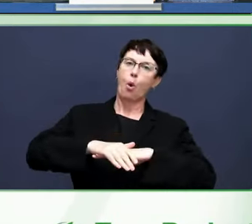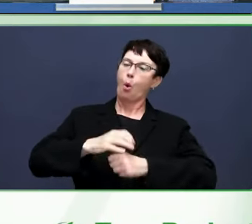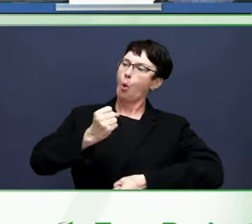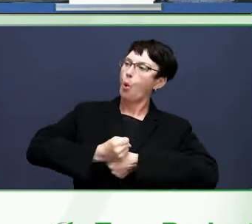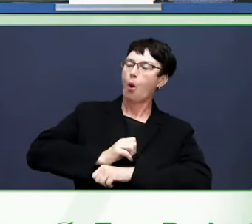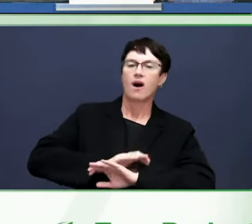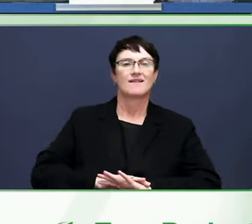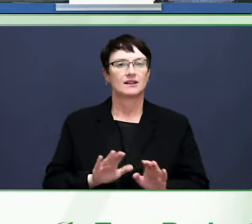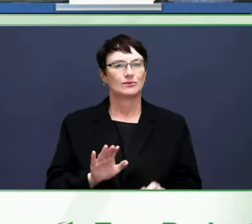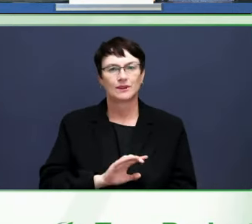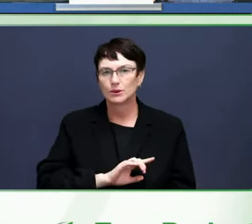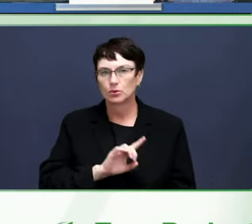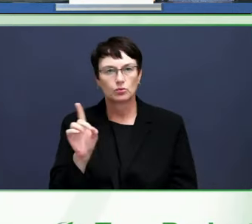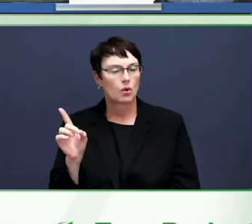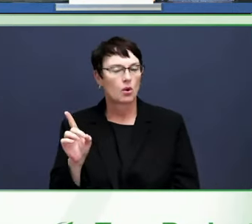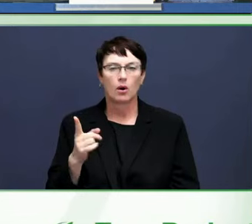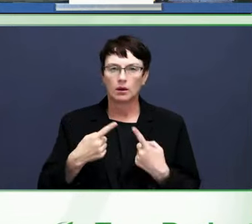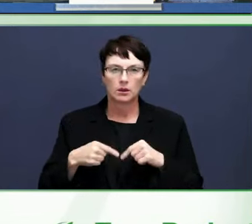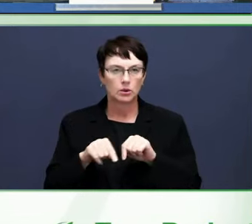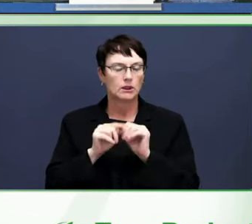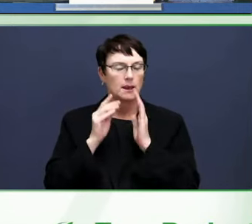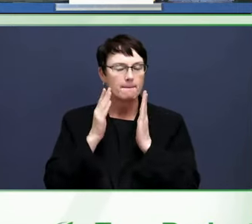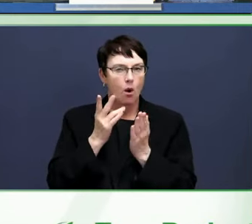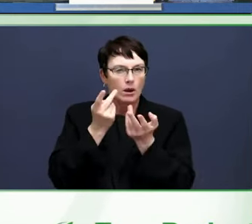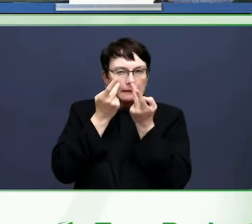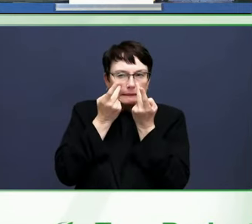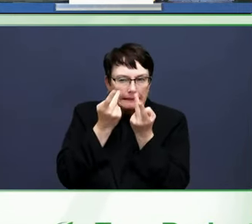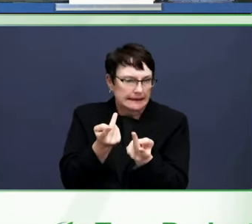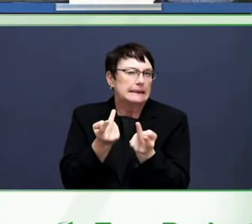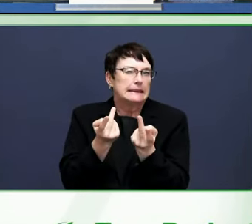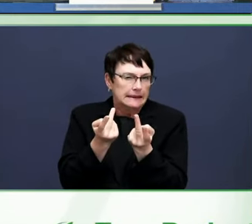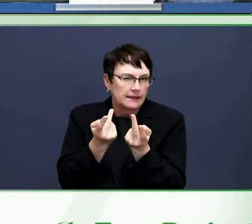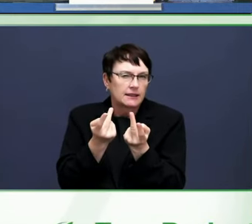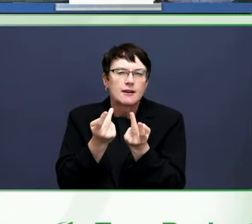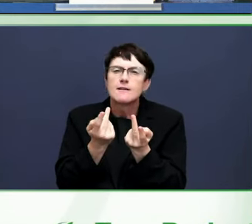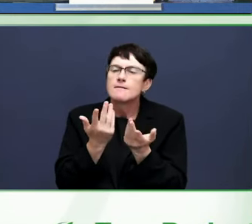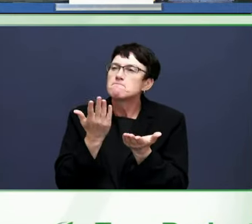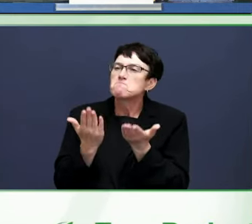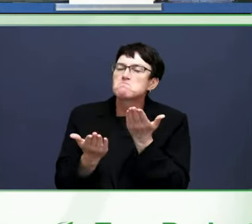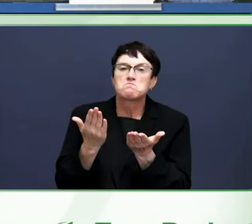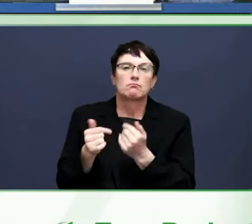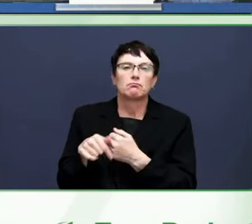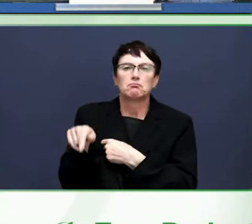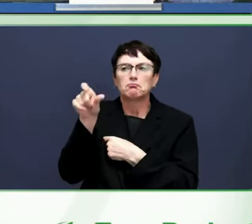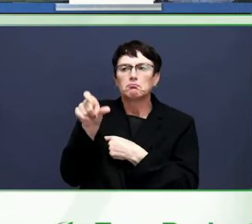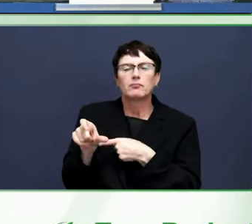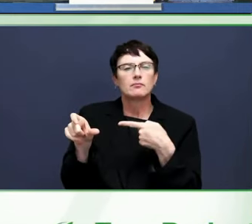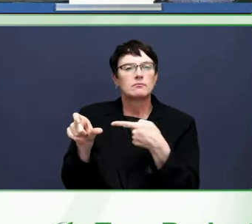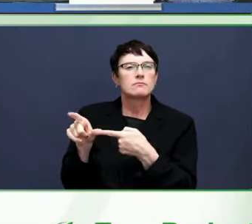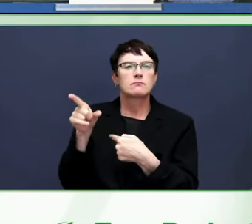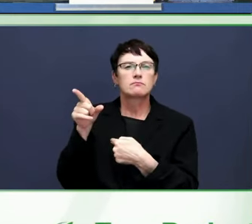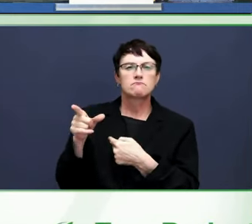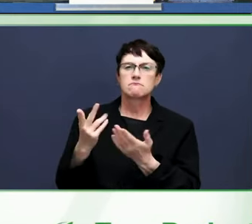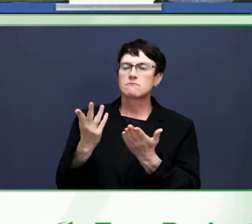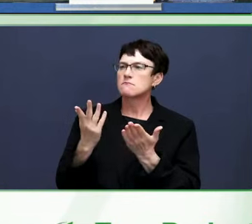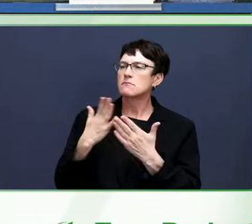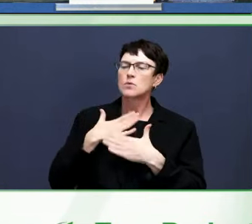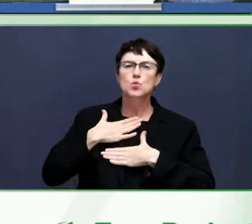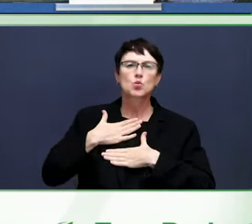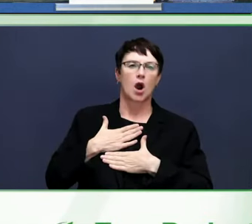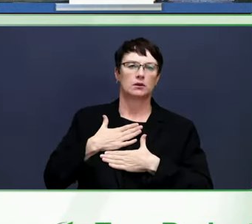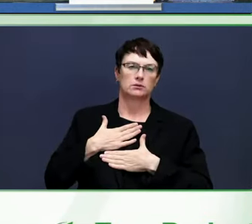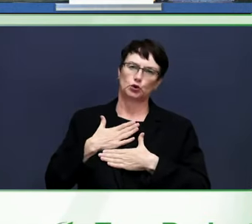something we call success factors, which are more or less aspirational standards for schools to look